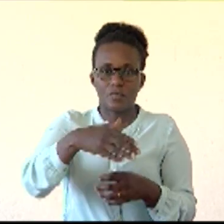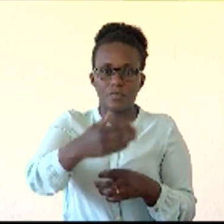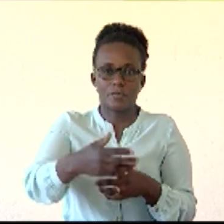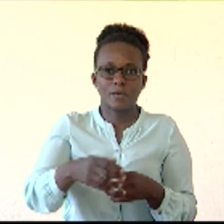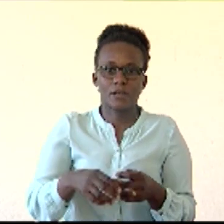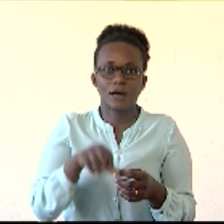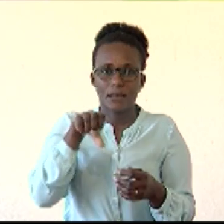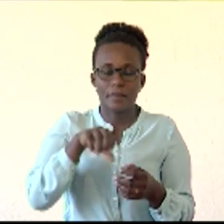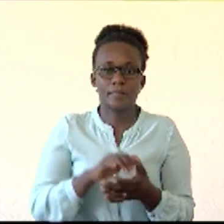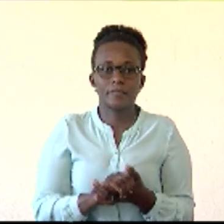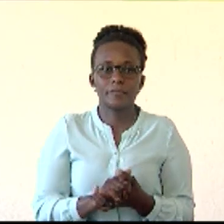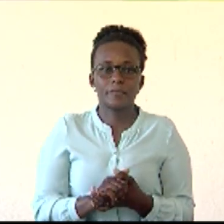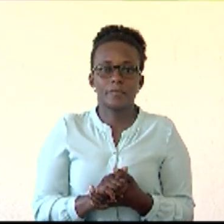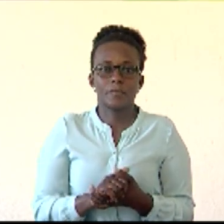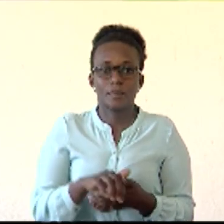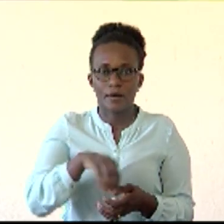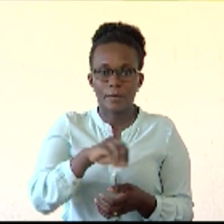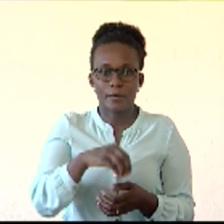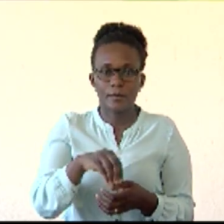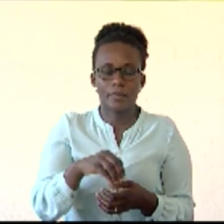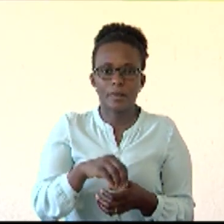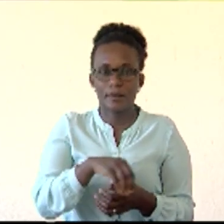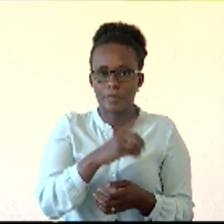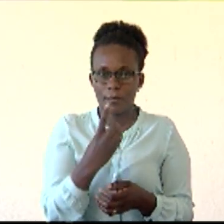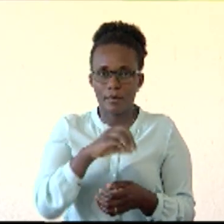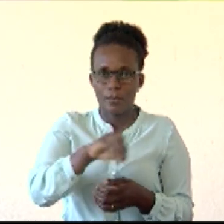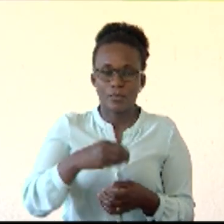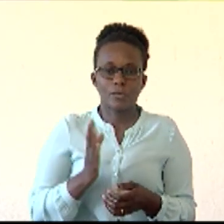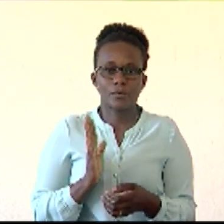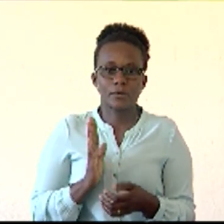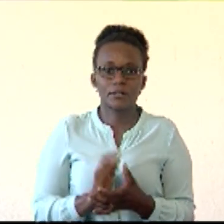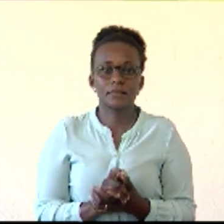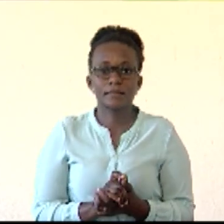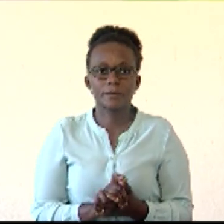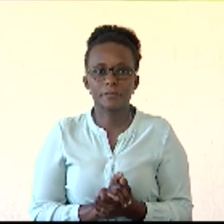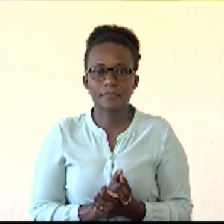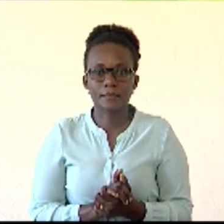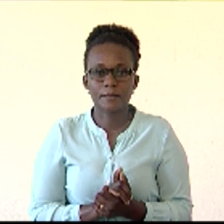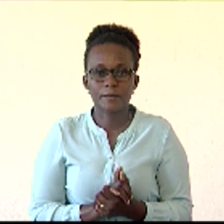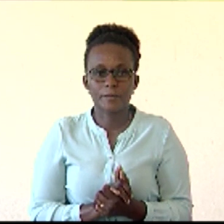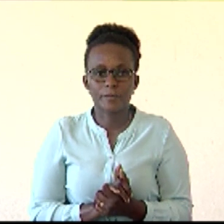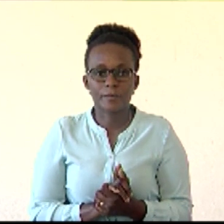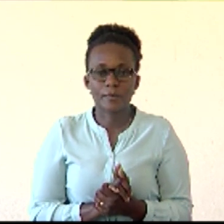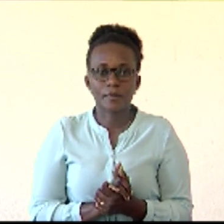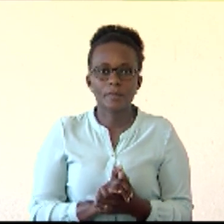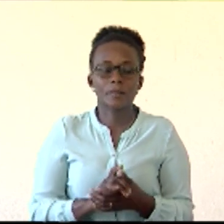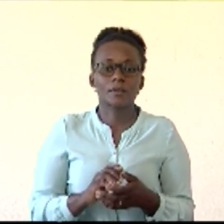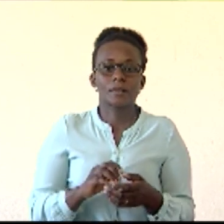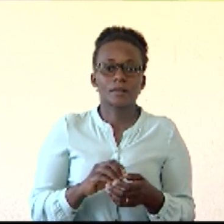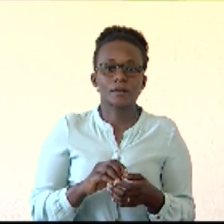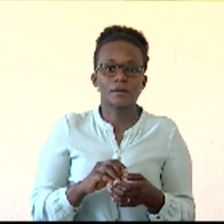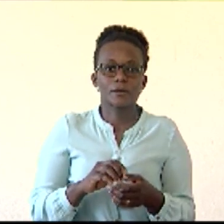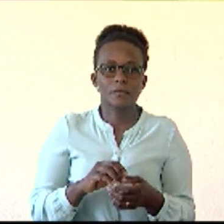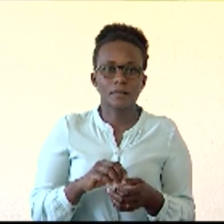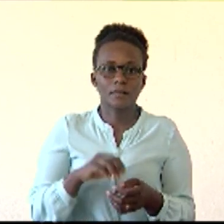This electroplating is the opposite of purification. Copper dissolves from the anode and